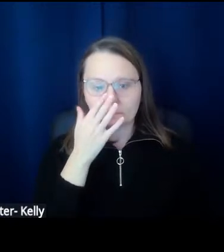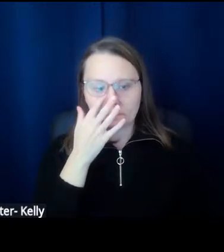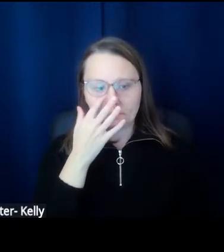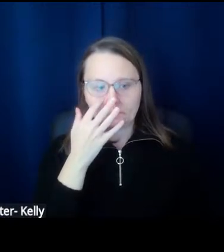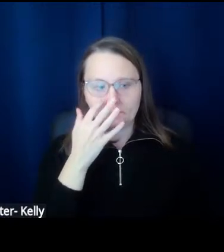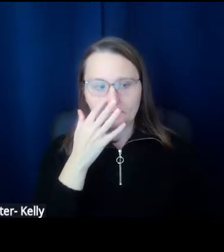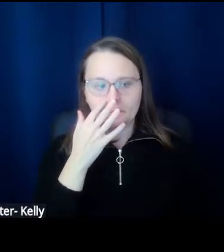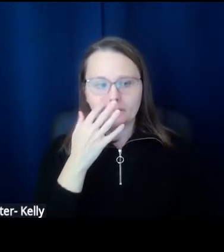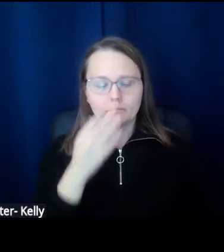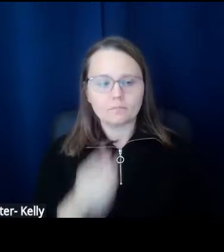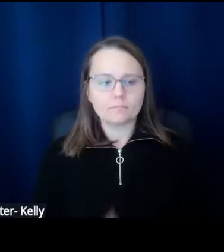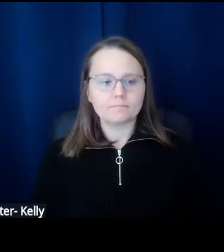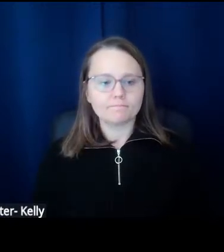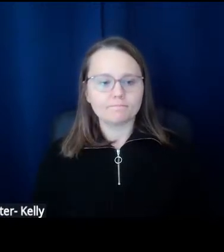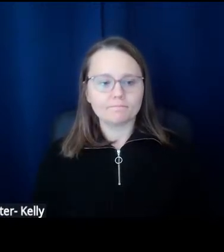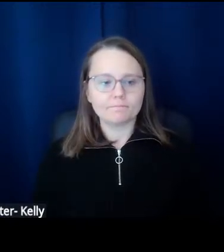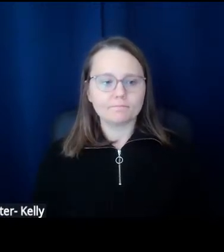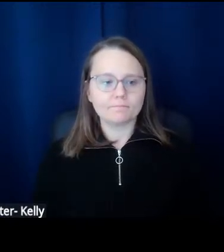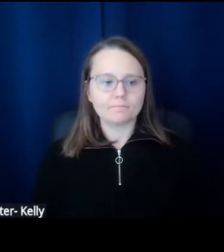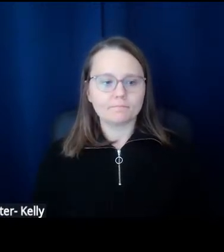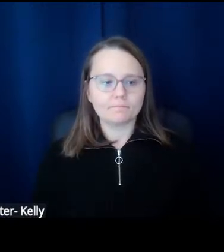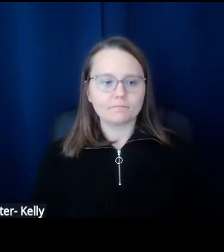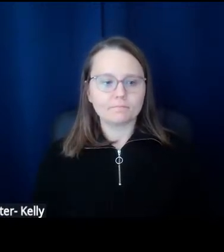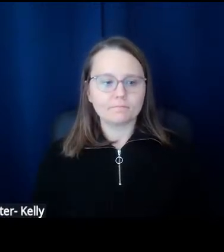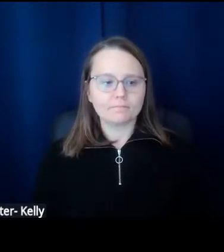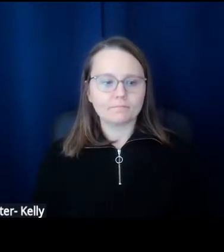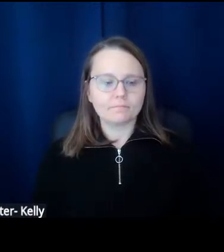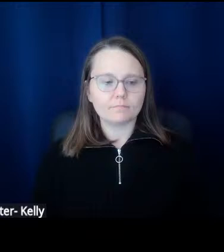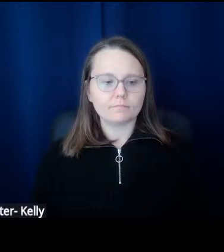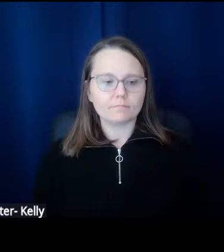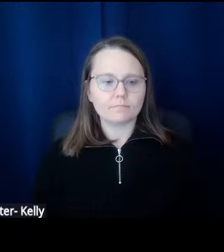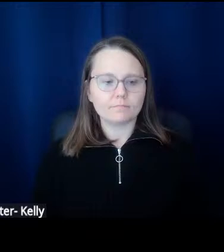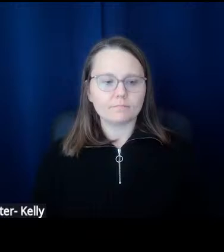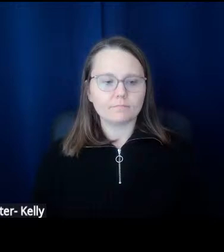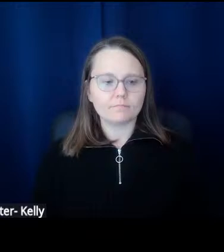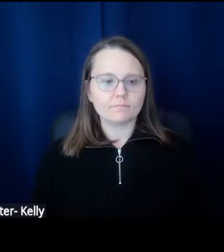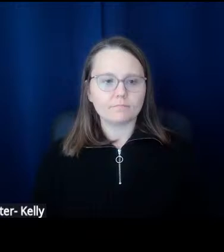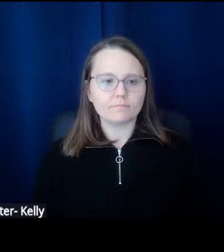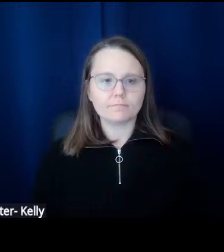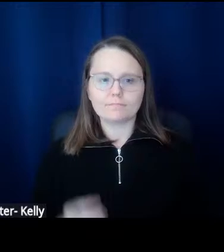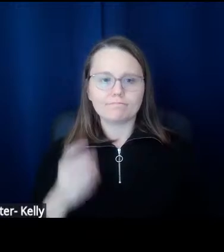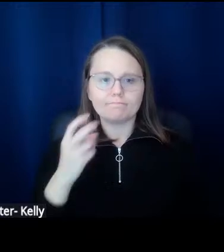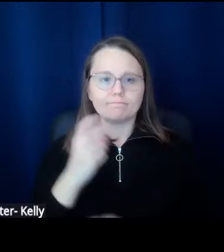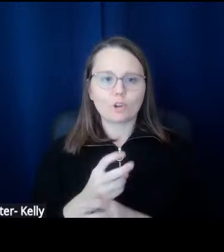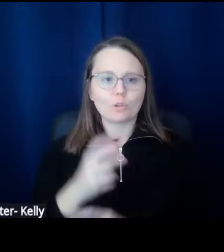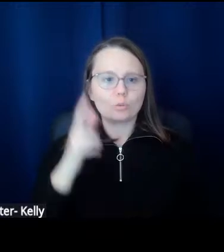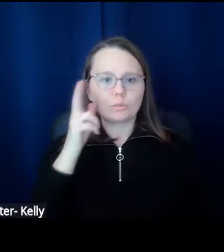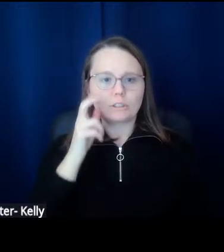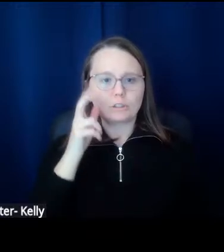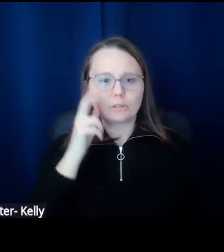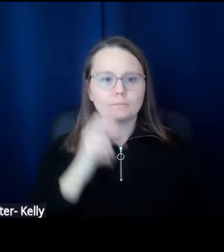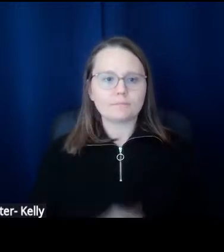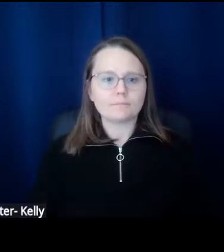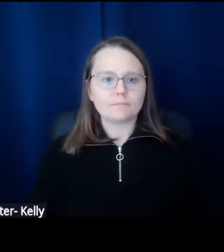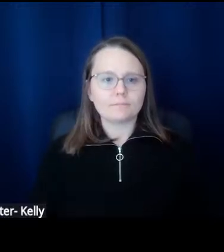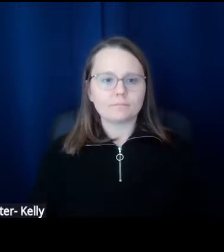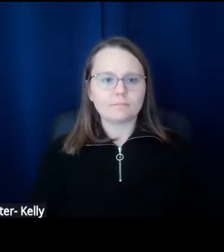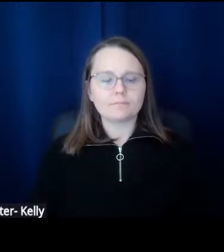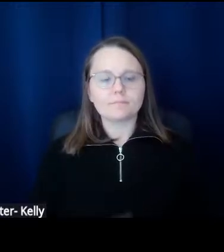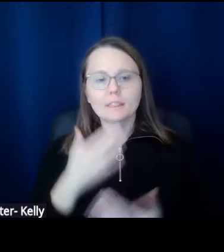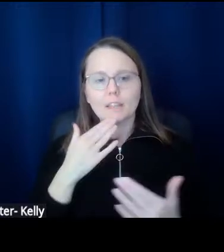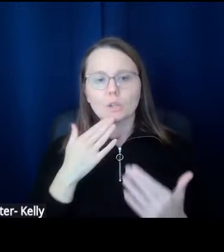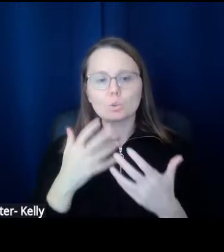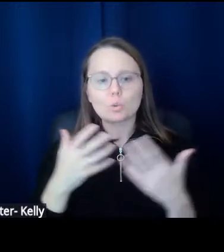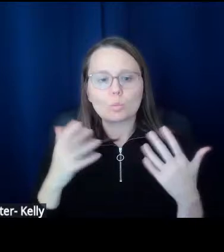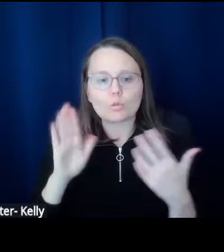how I understand would be good if something would be better. Thank you so much for your